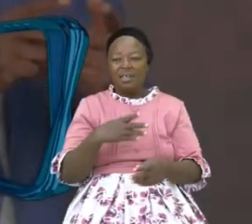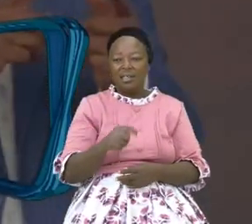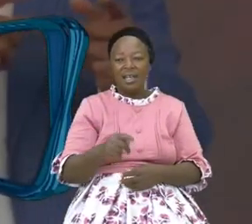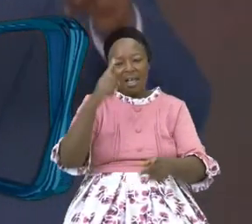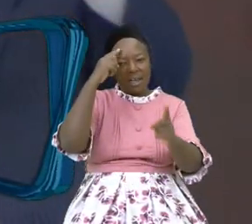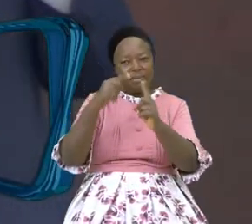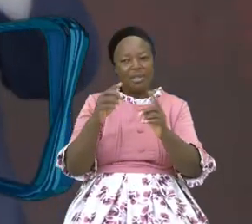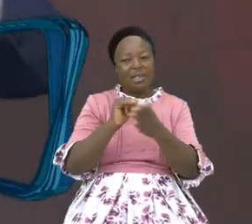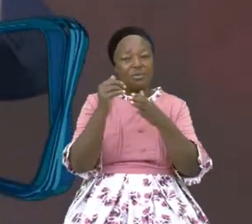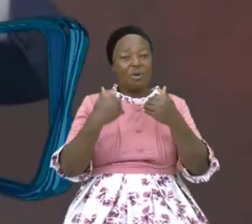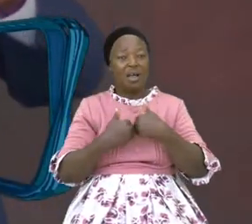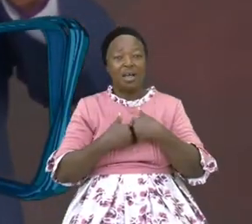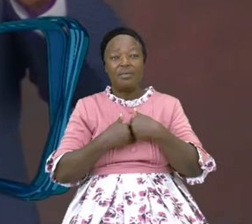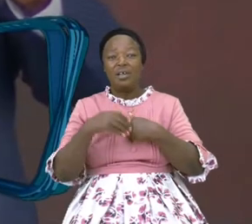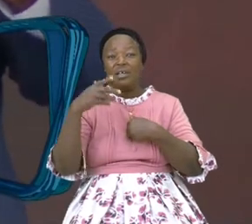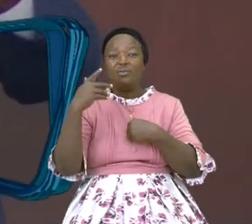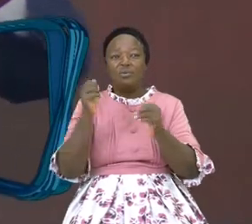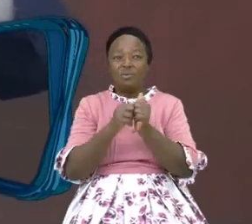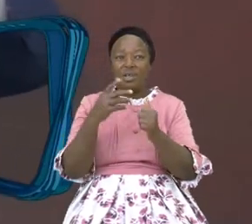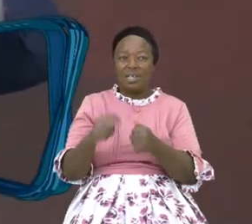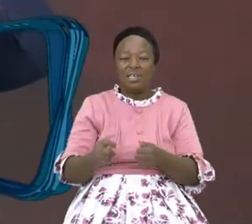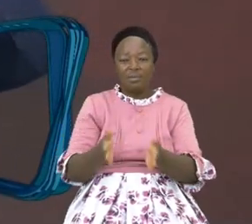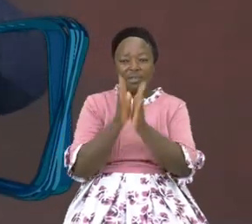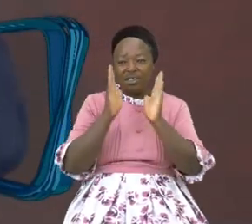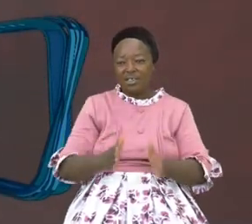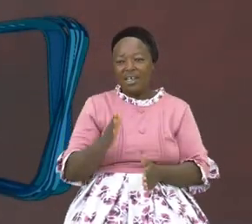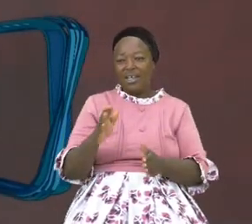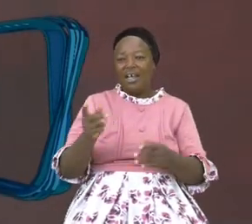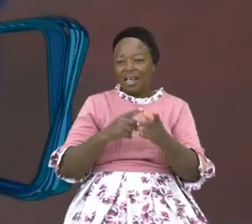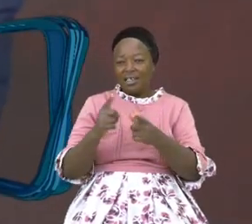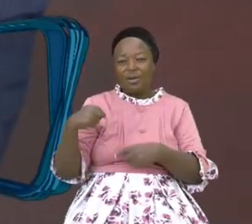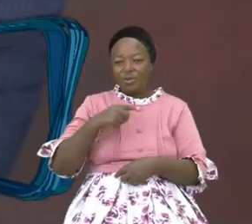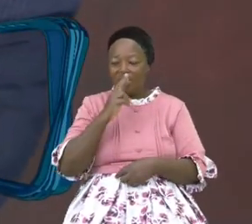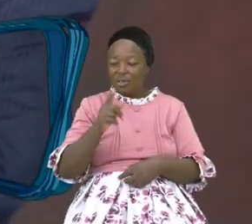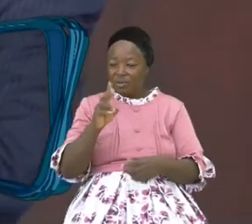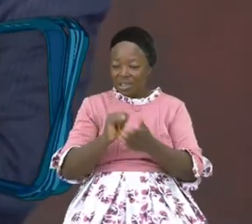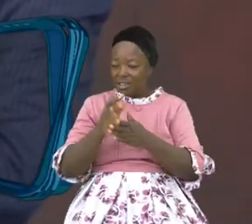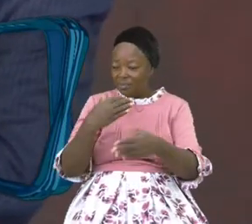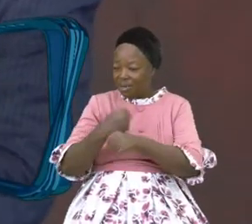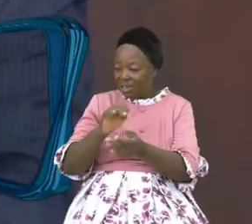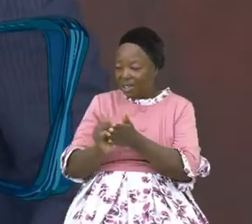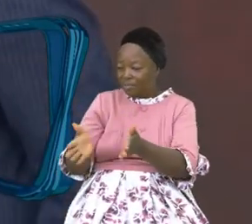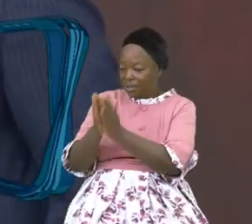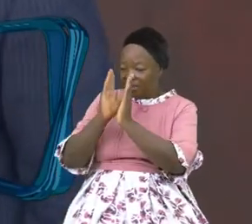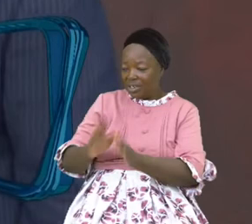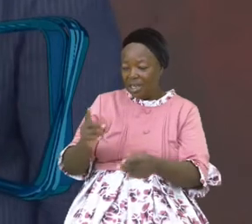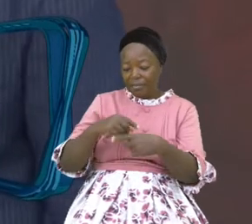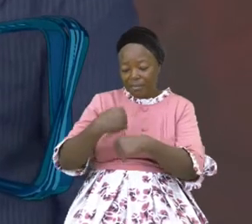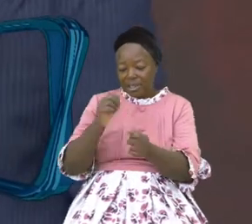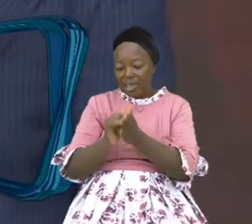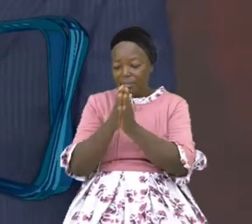with the petitioner. We are the people making petition and making prayer. With the